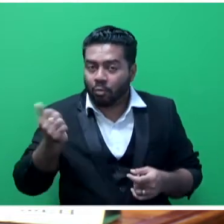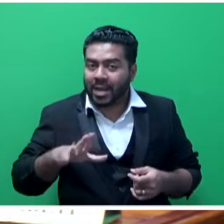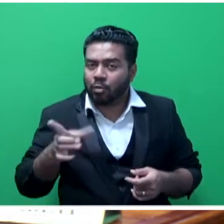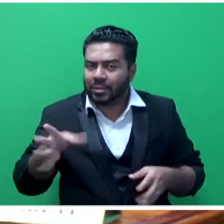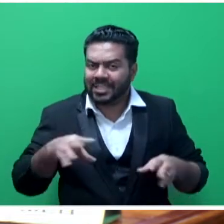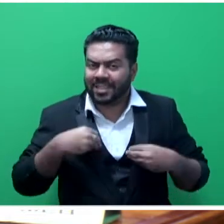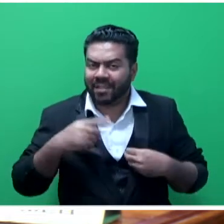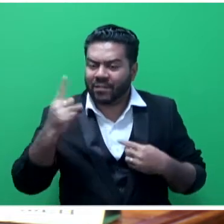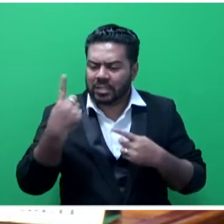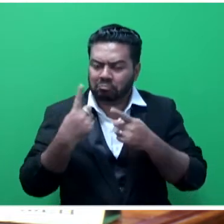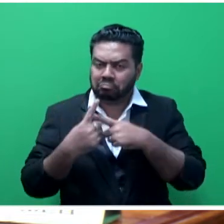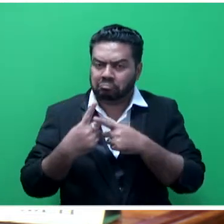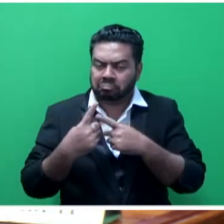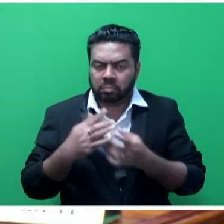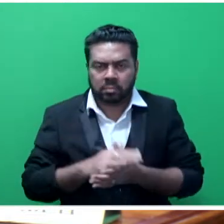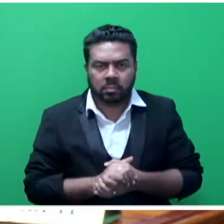it, and the